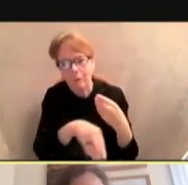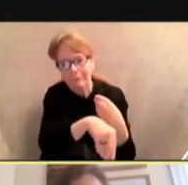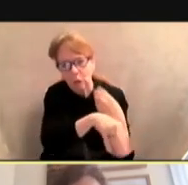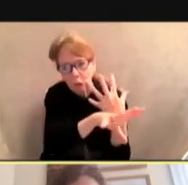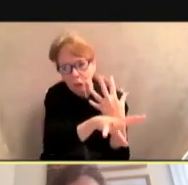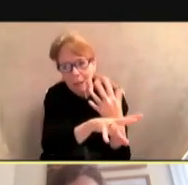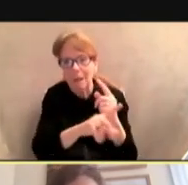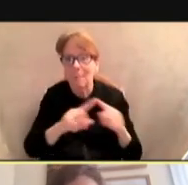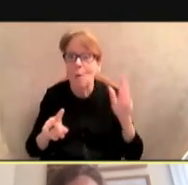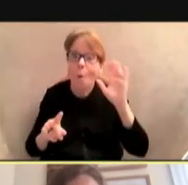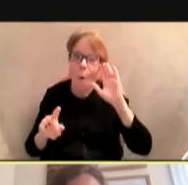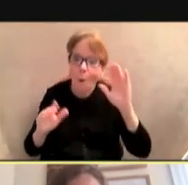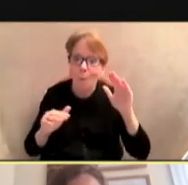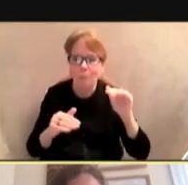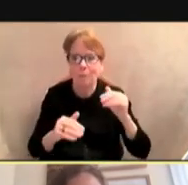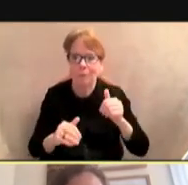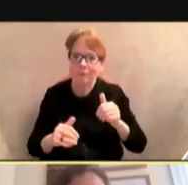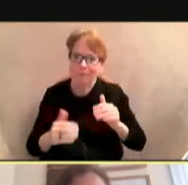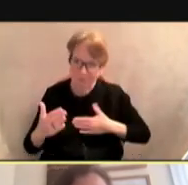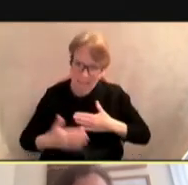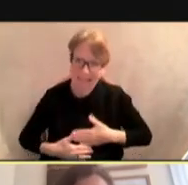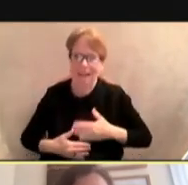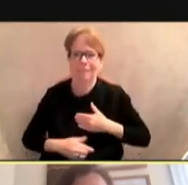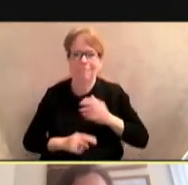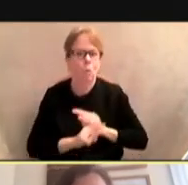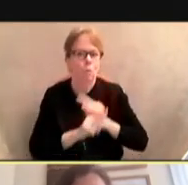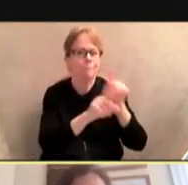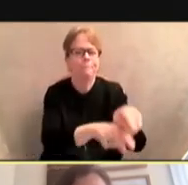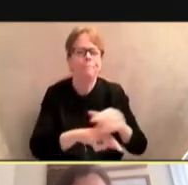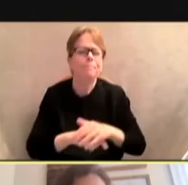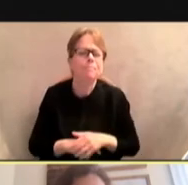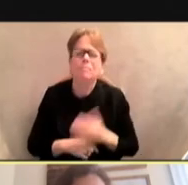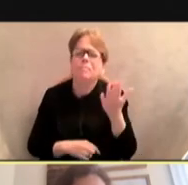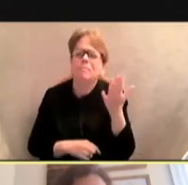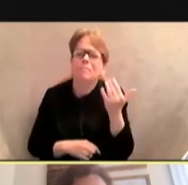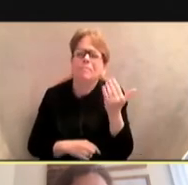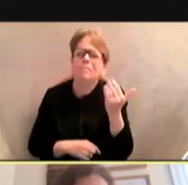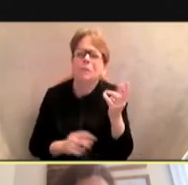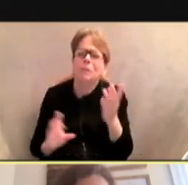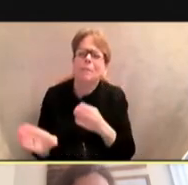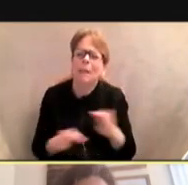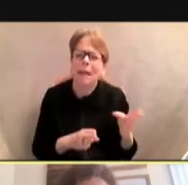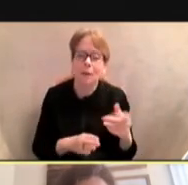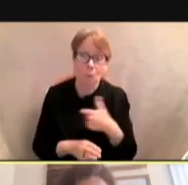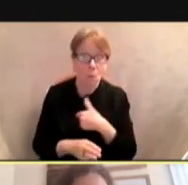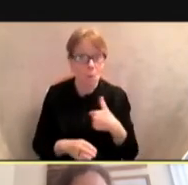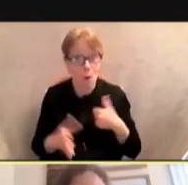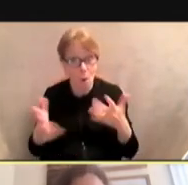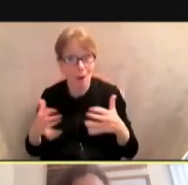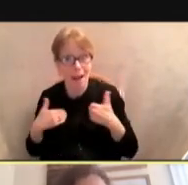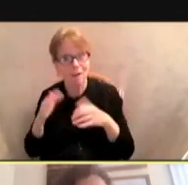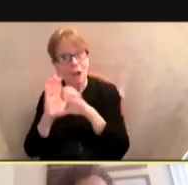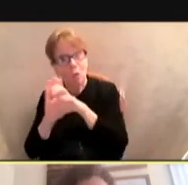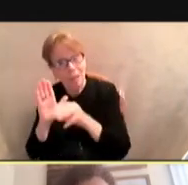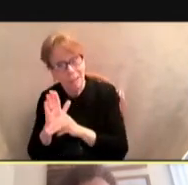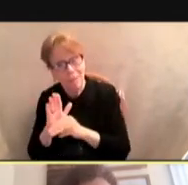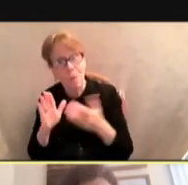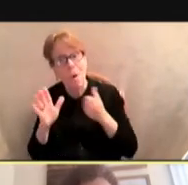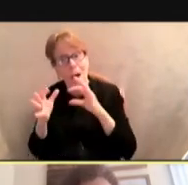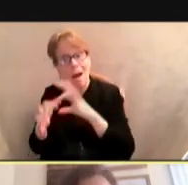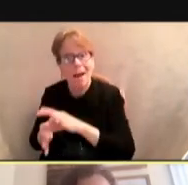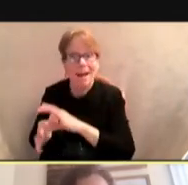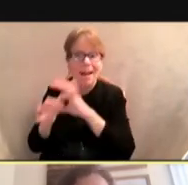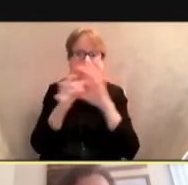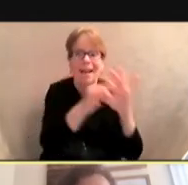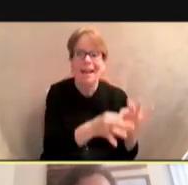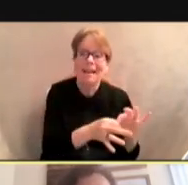hopefully in person. And the strategy here was to piggyback on our existing curriculum. The implicit associations